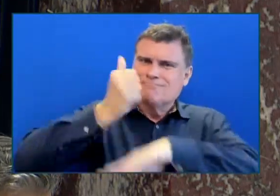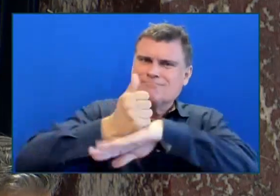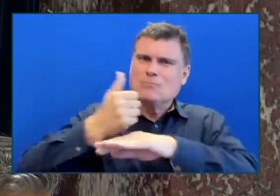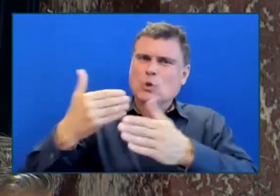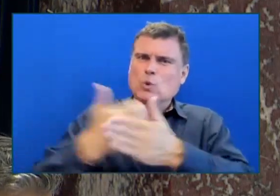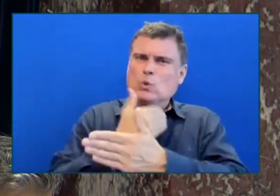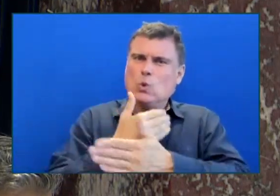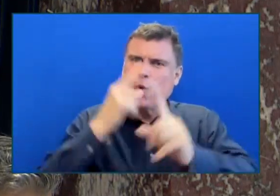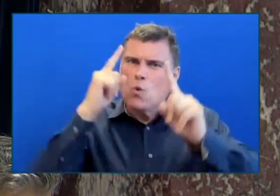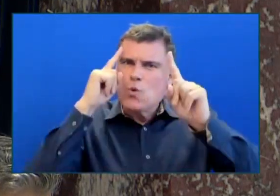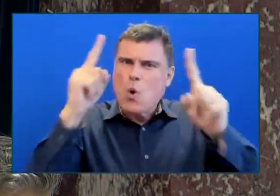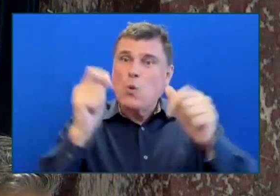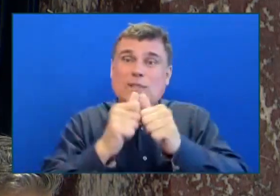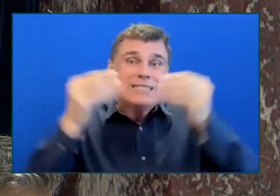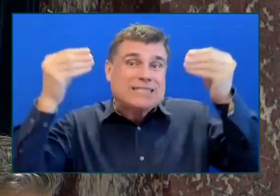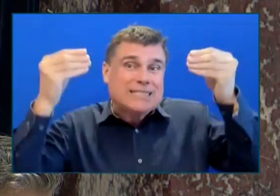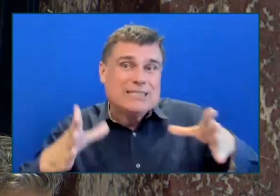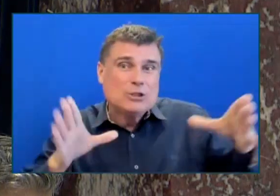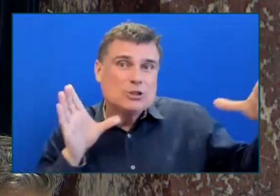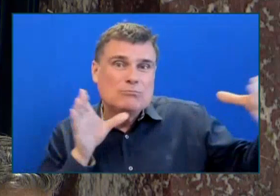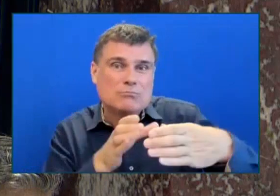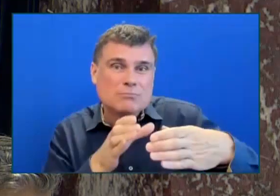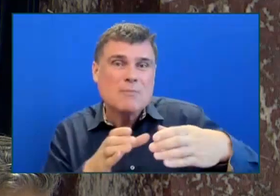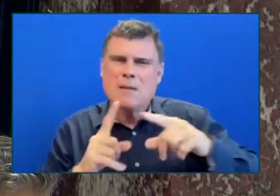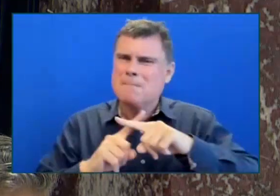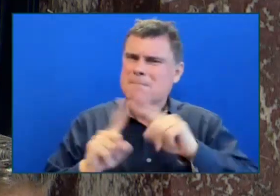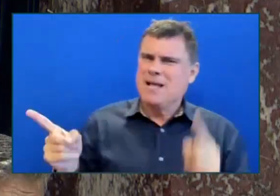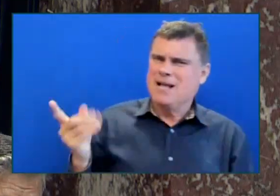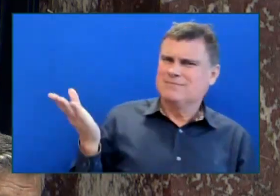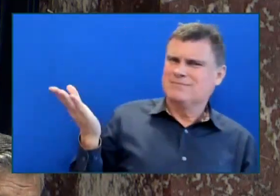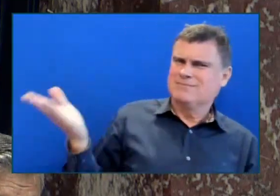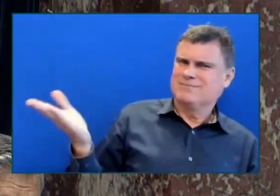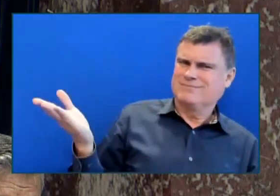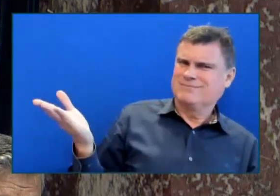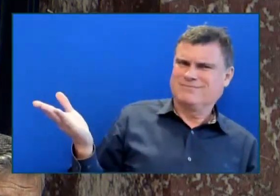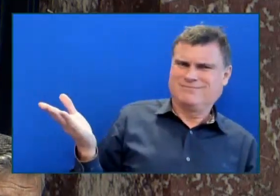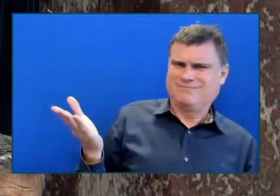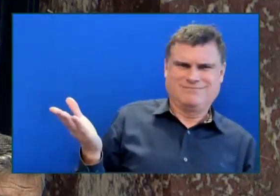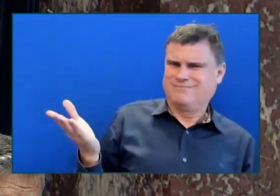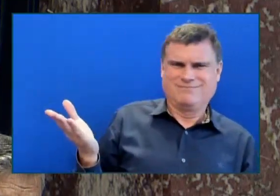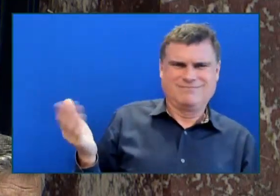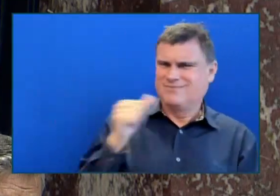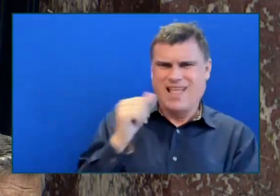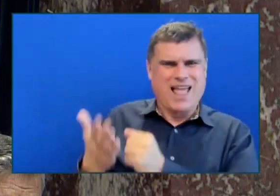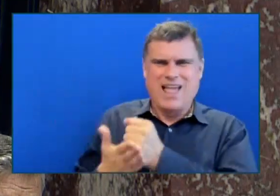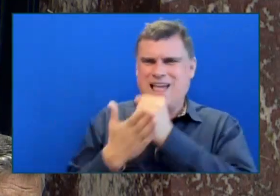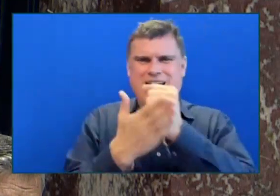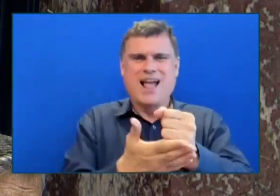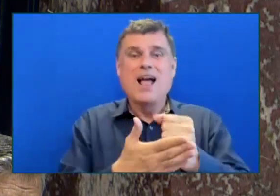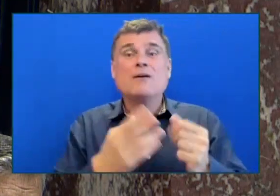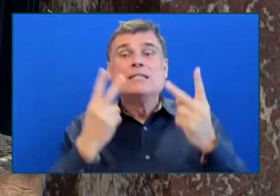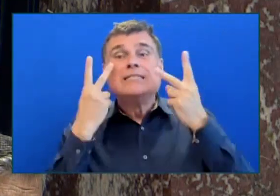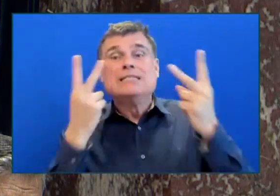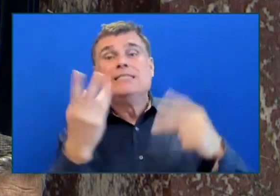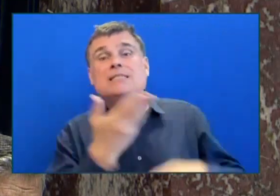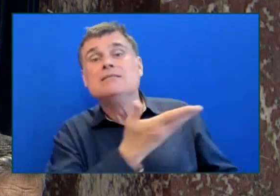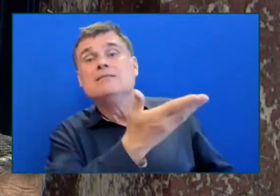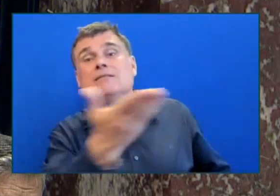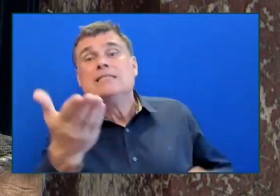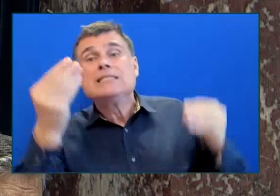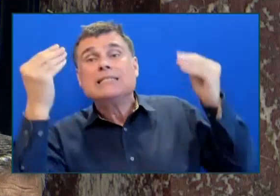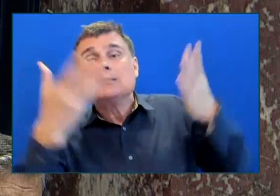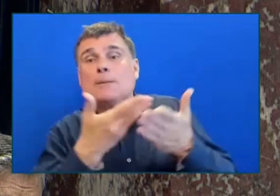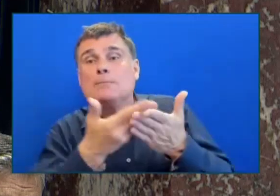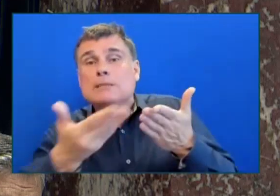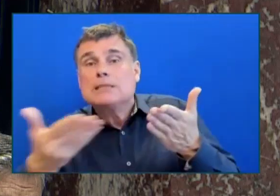nothing to support the replacing the aging tech and teaching materials that many of our school districts are facing, and many other